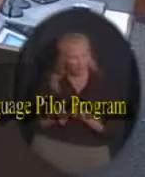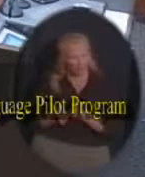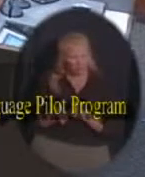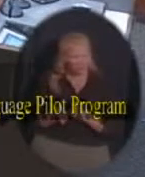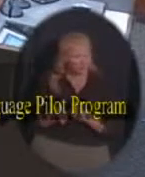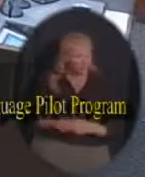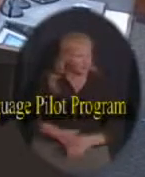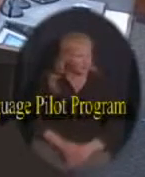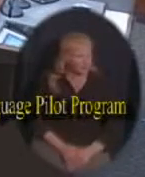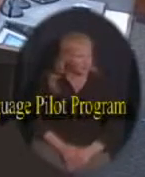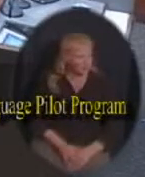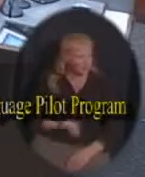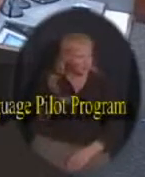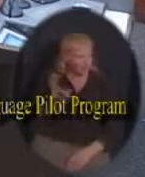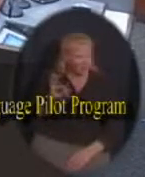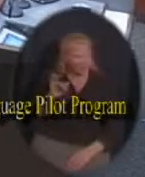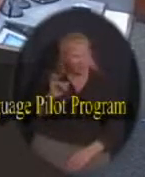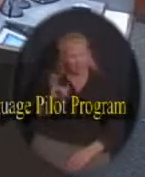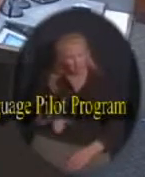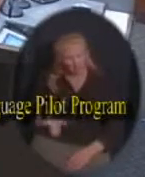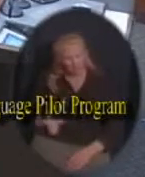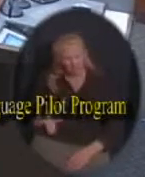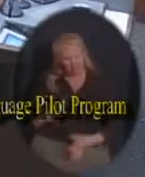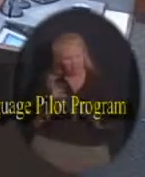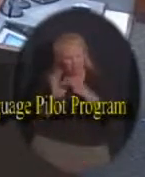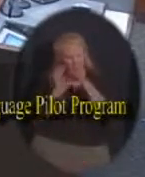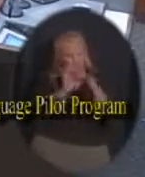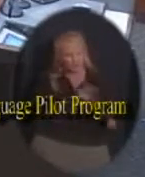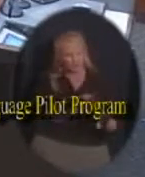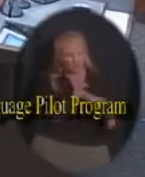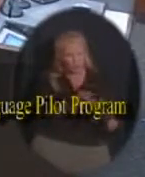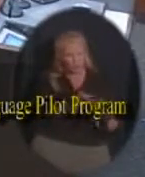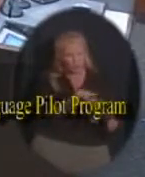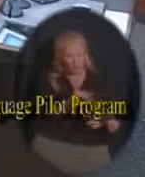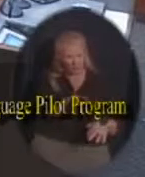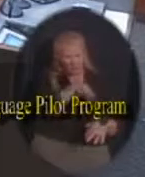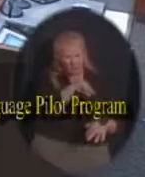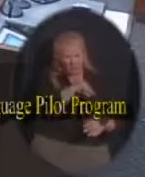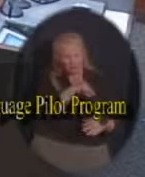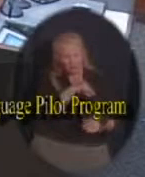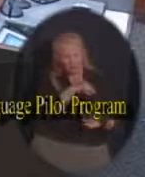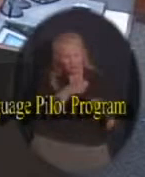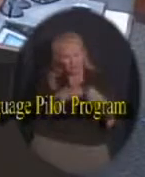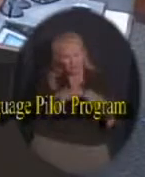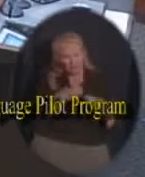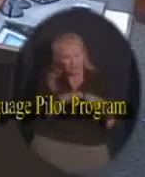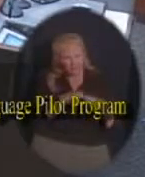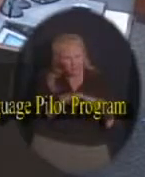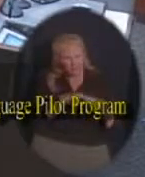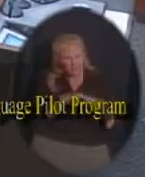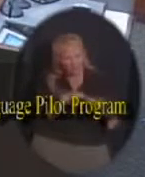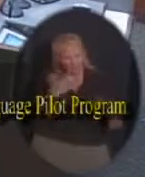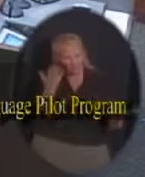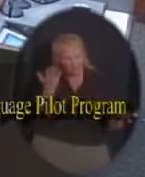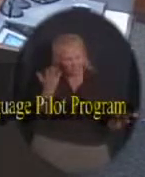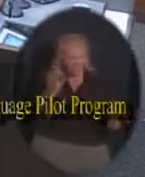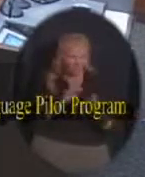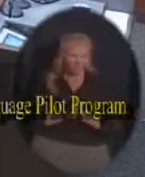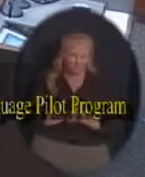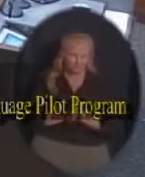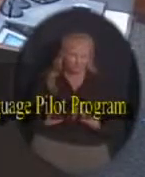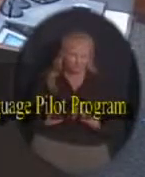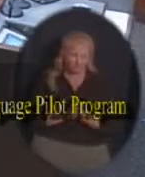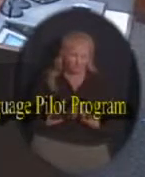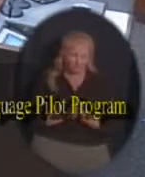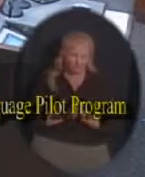That goes to the equity issue of having 2 elementaries to each high being school. fair across all the neighborhoods Yeah. that we serve. That